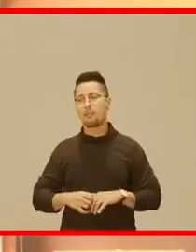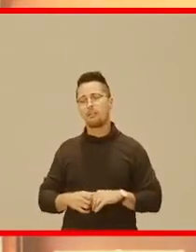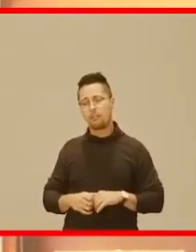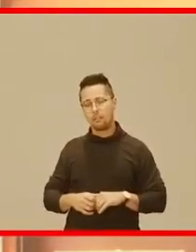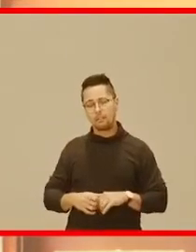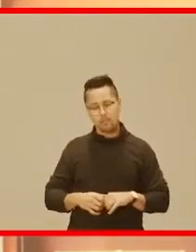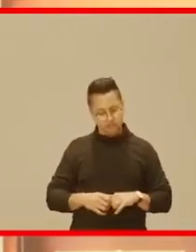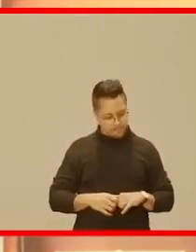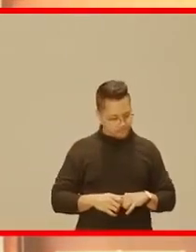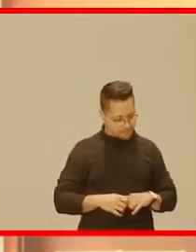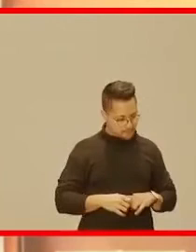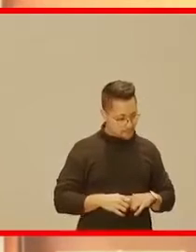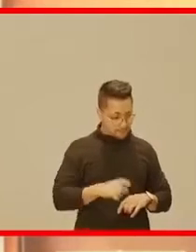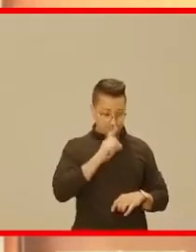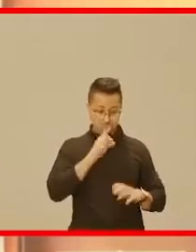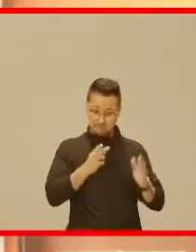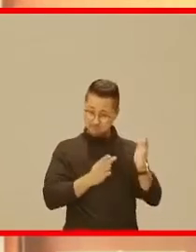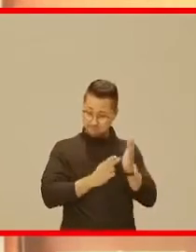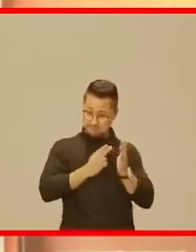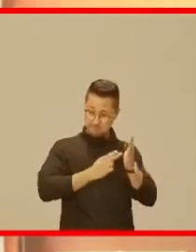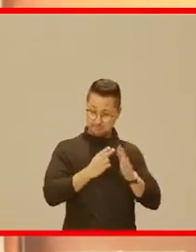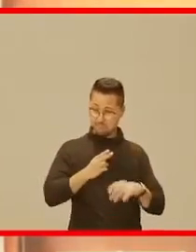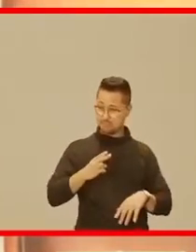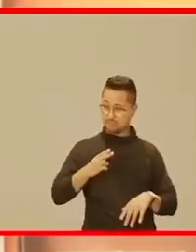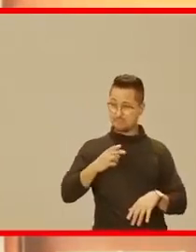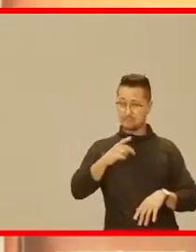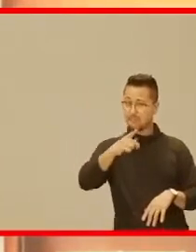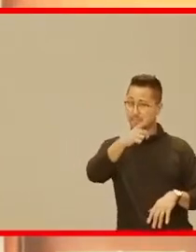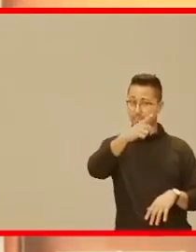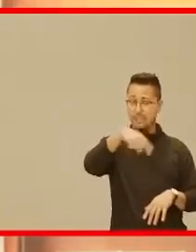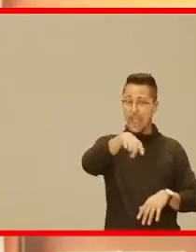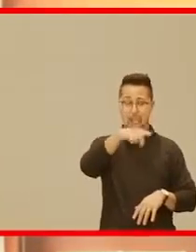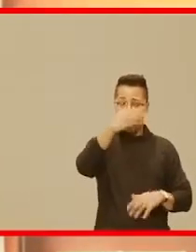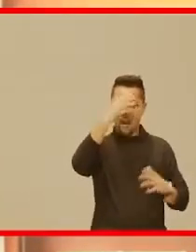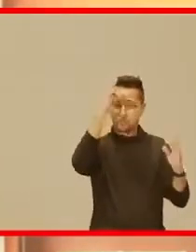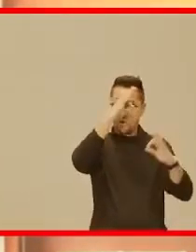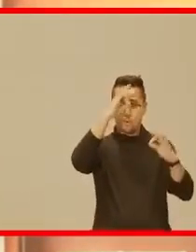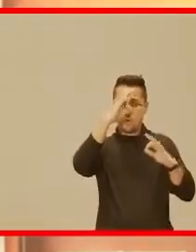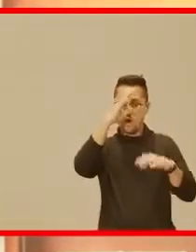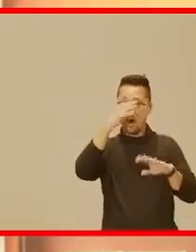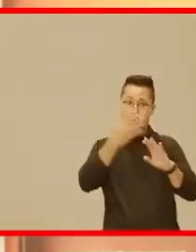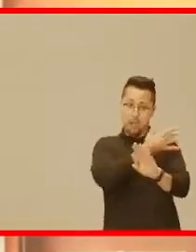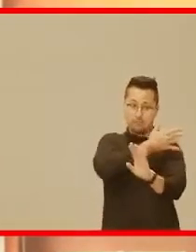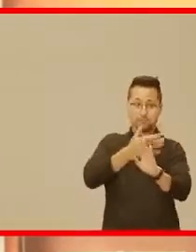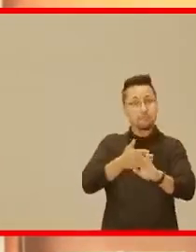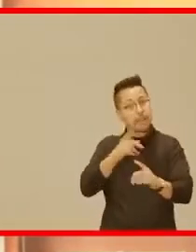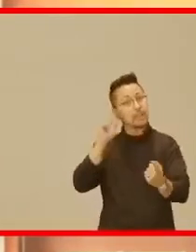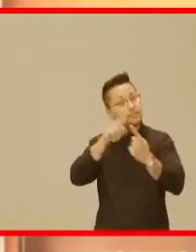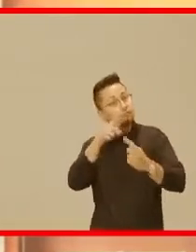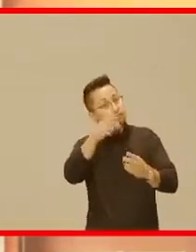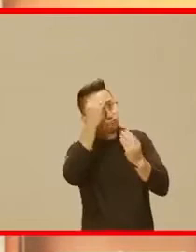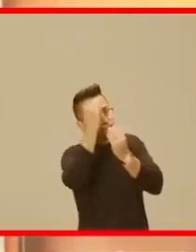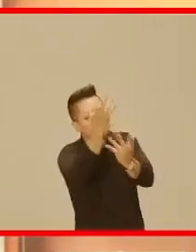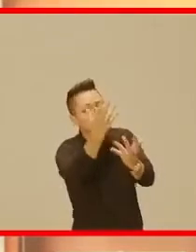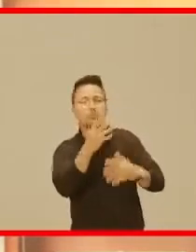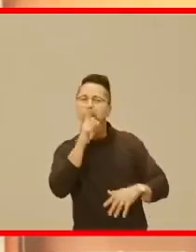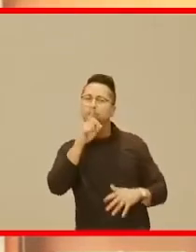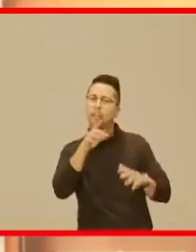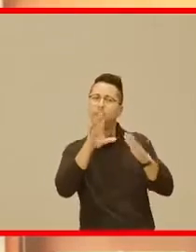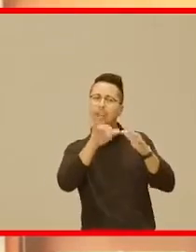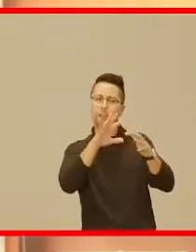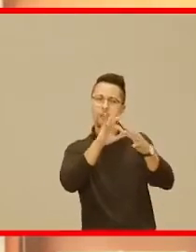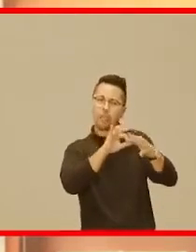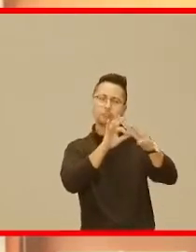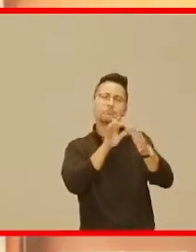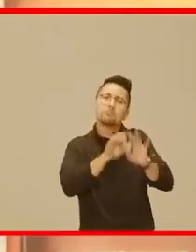of these things are, because honestly, they're not told in the heat of the moment and all that. So it's important if you can develop that relationship, and Katie